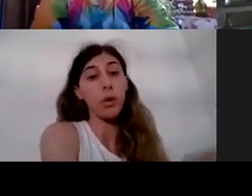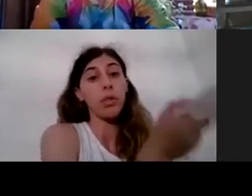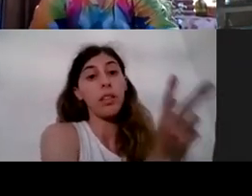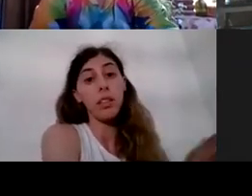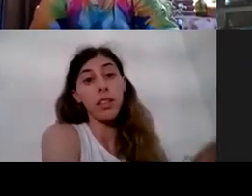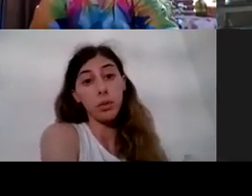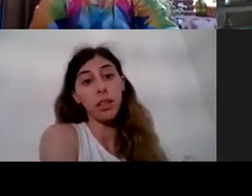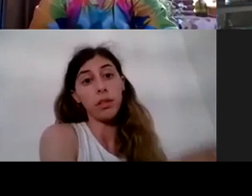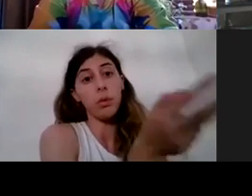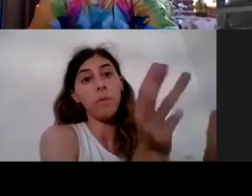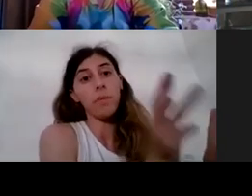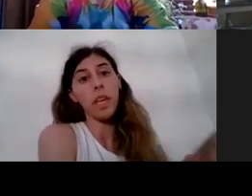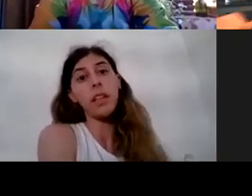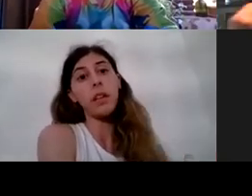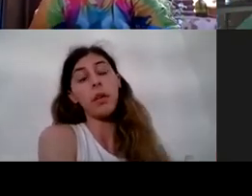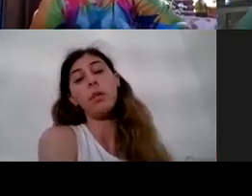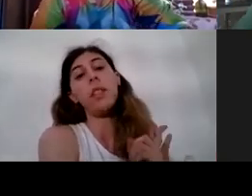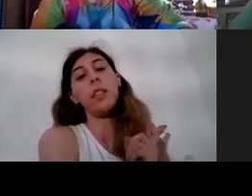and